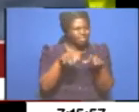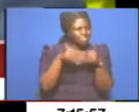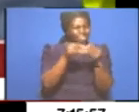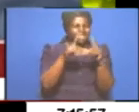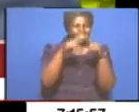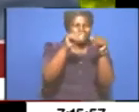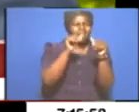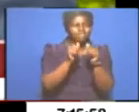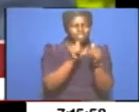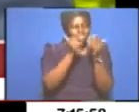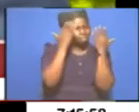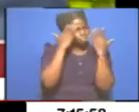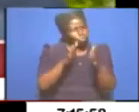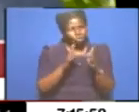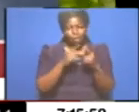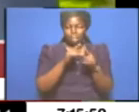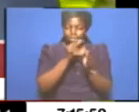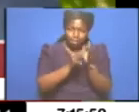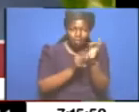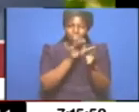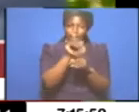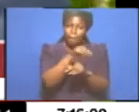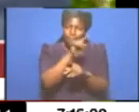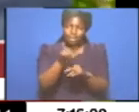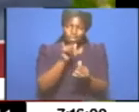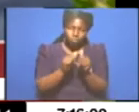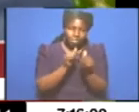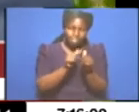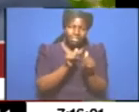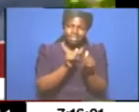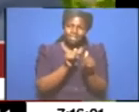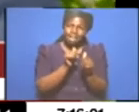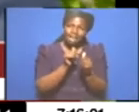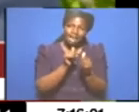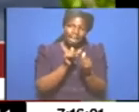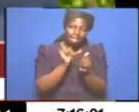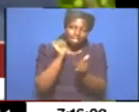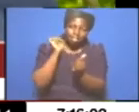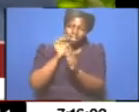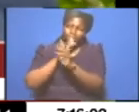the offense right now these guys have been charged with is only for negligence, then again,